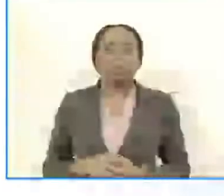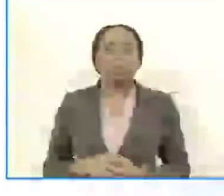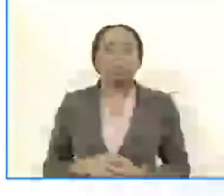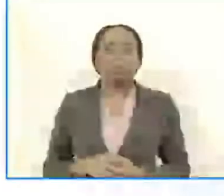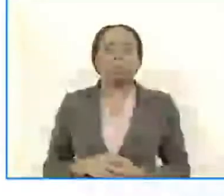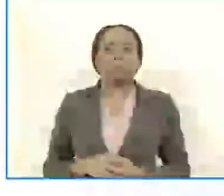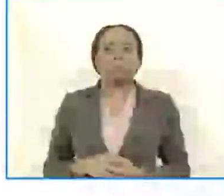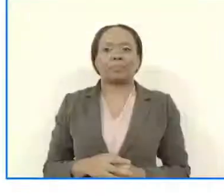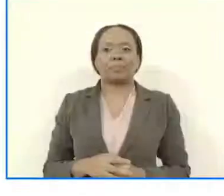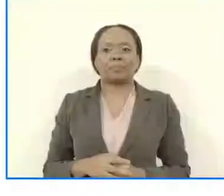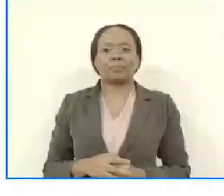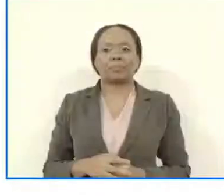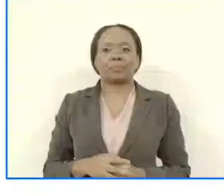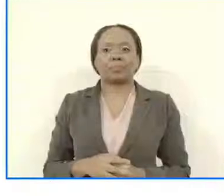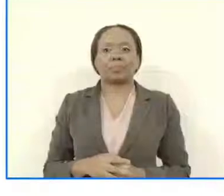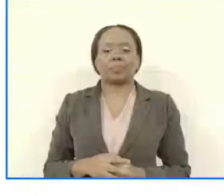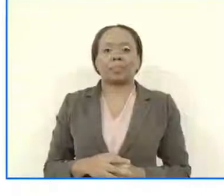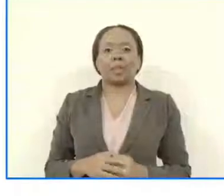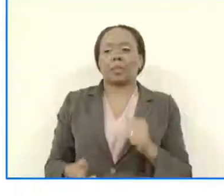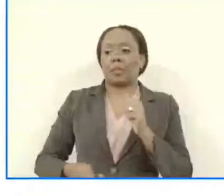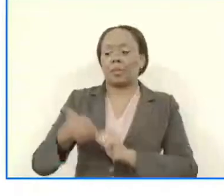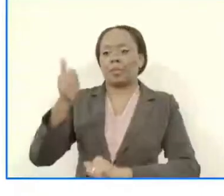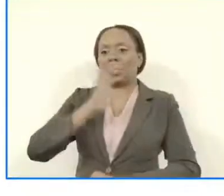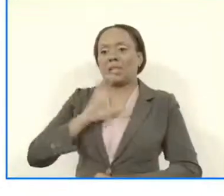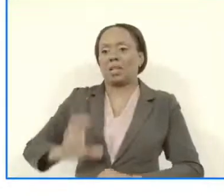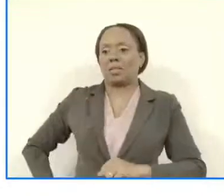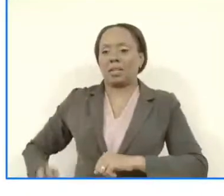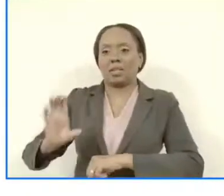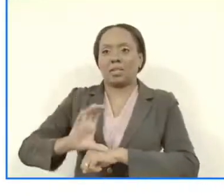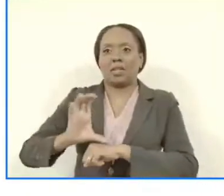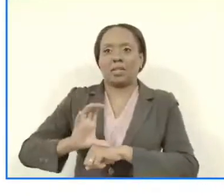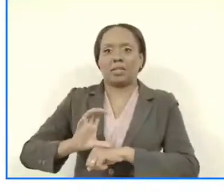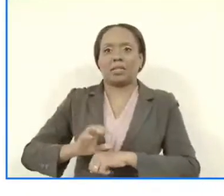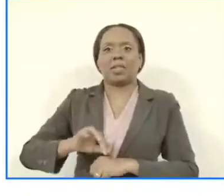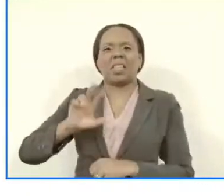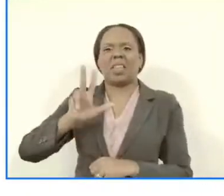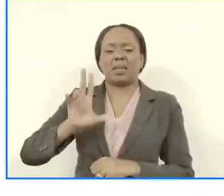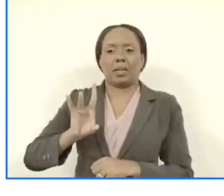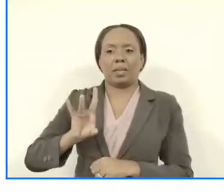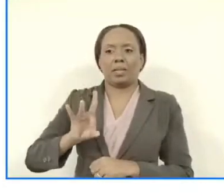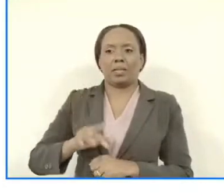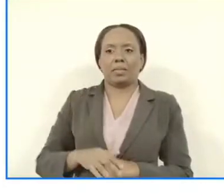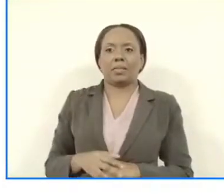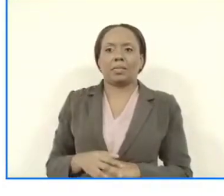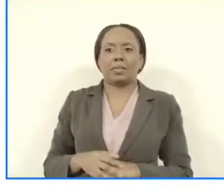are in the Christchurch area. We have 38 of those.